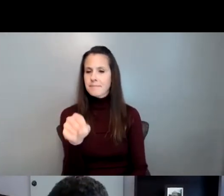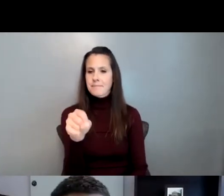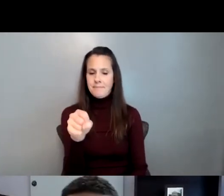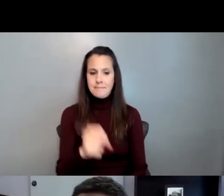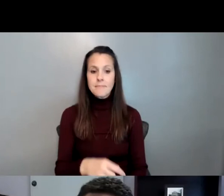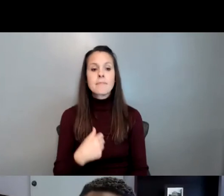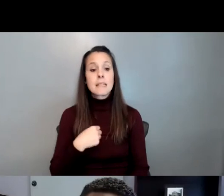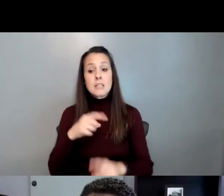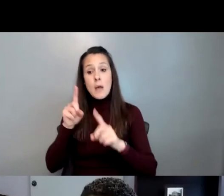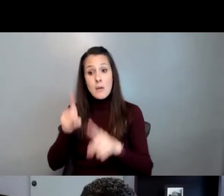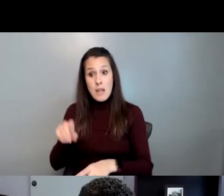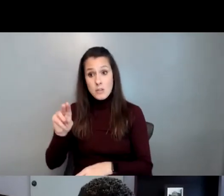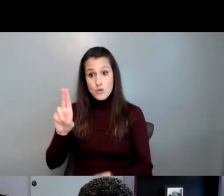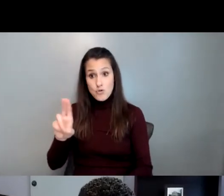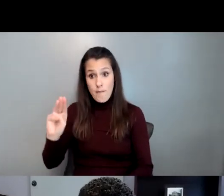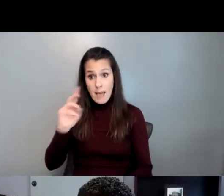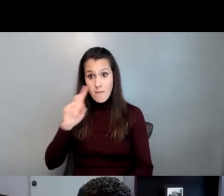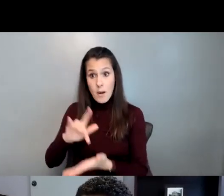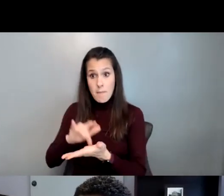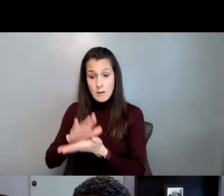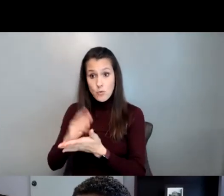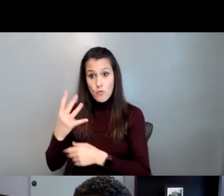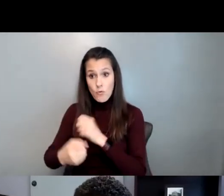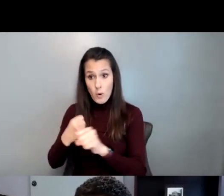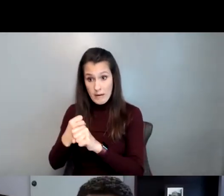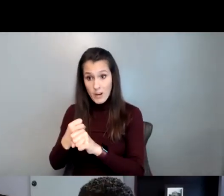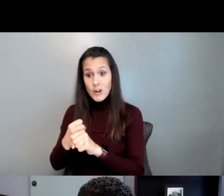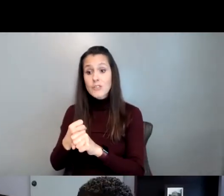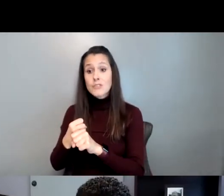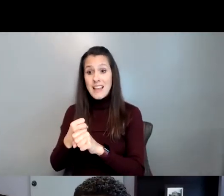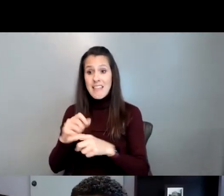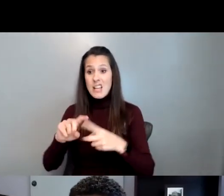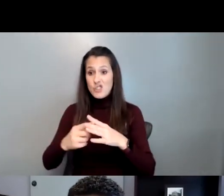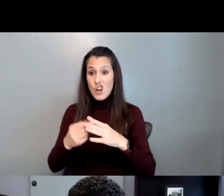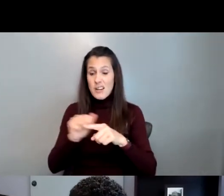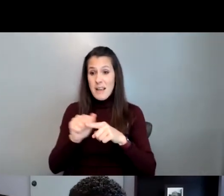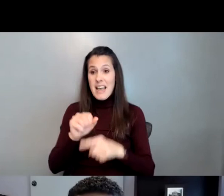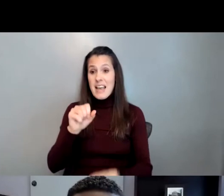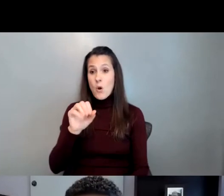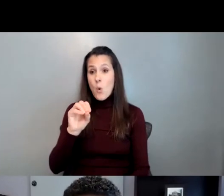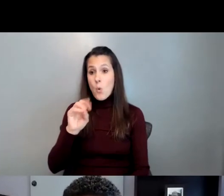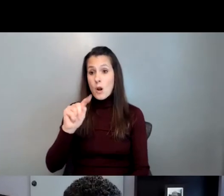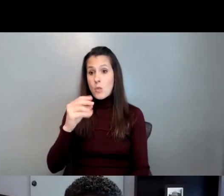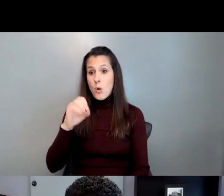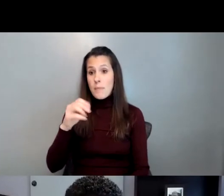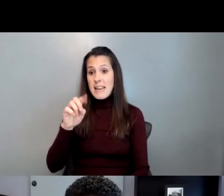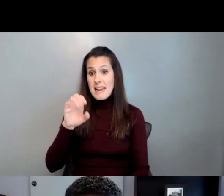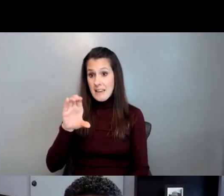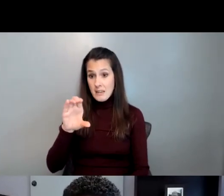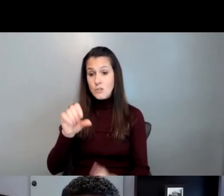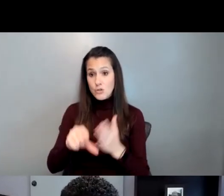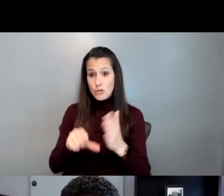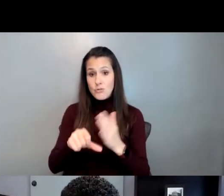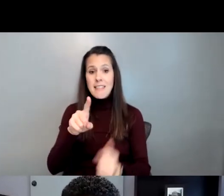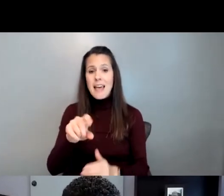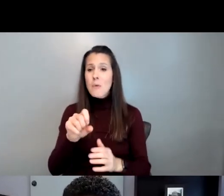went to Michigan for medical school for 4 years and then matched into orthopedic surgery residency at Yale. And it was in my 3rd year of residency that I